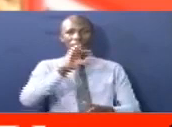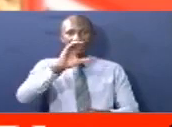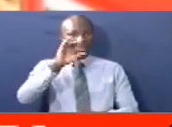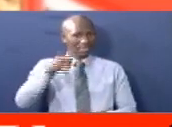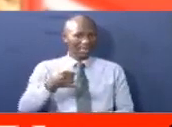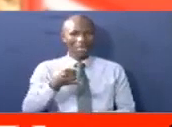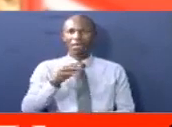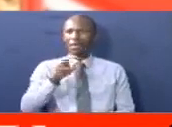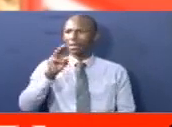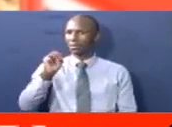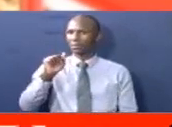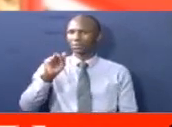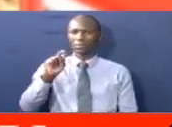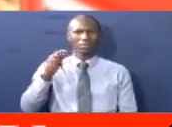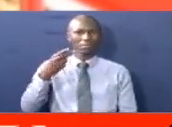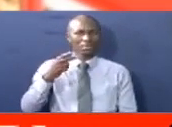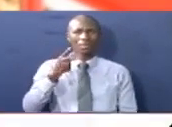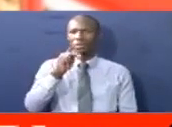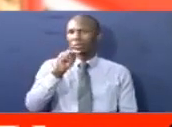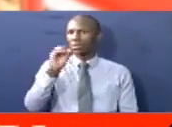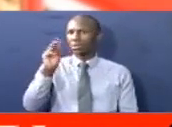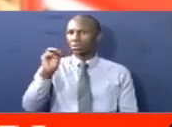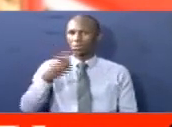Madam Martha Karua, and Martha Kiwamkome.